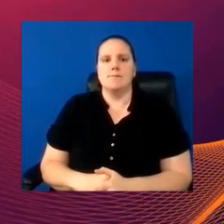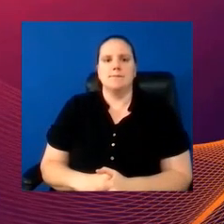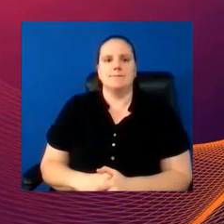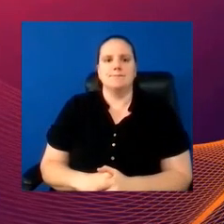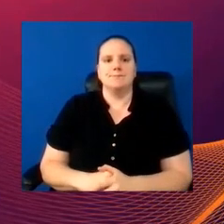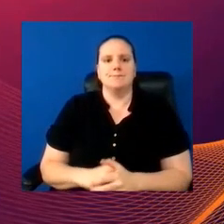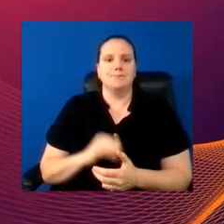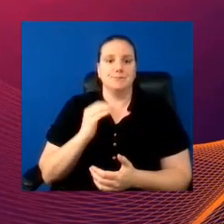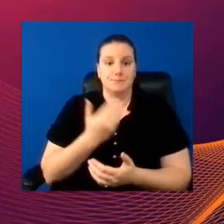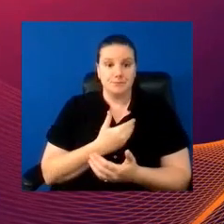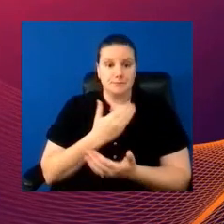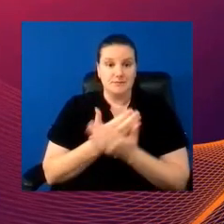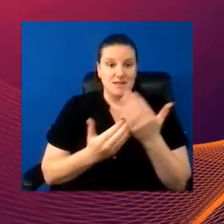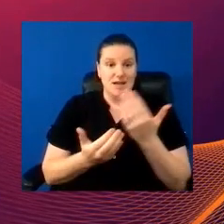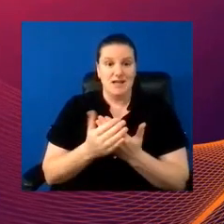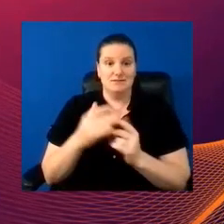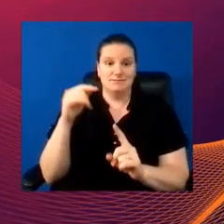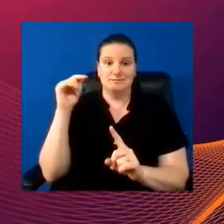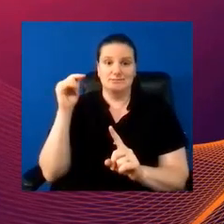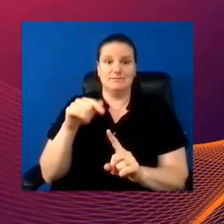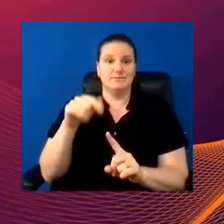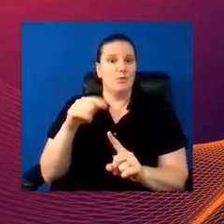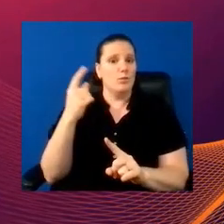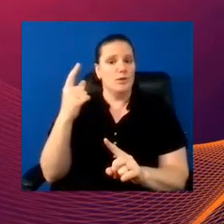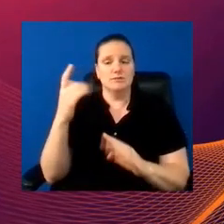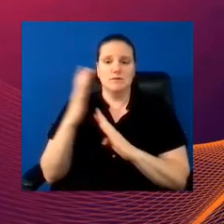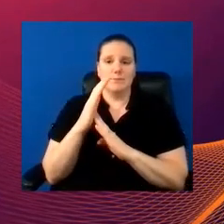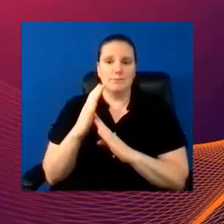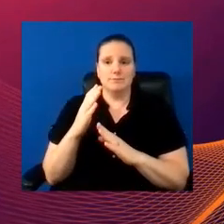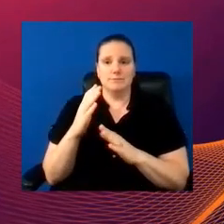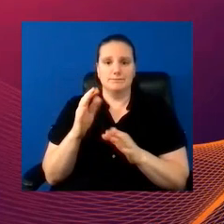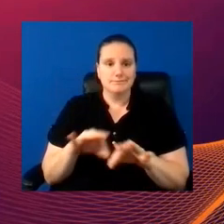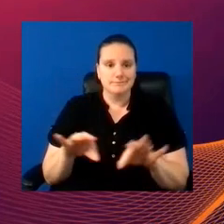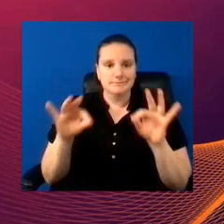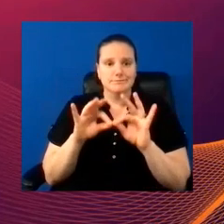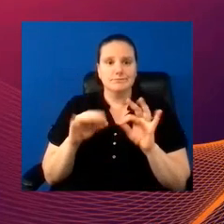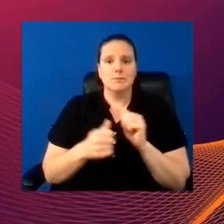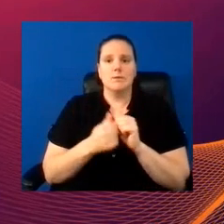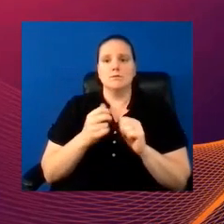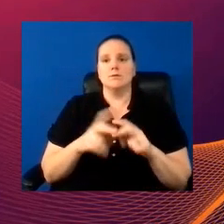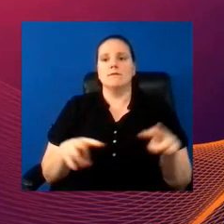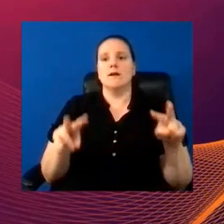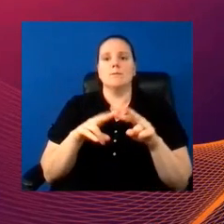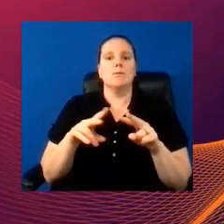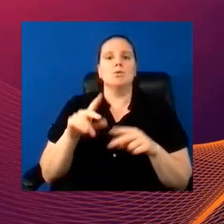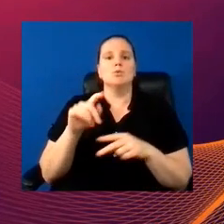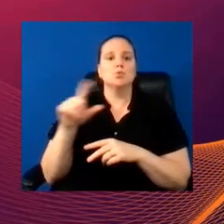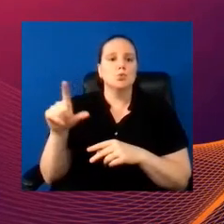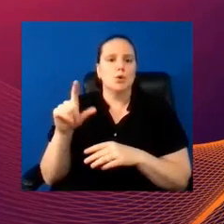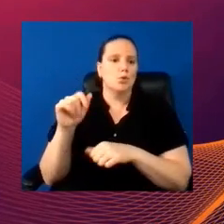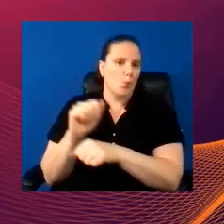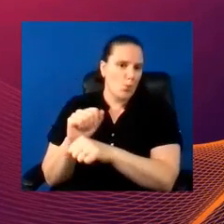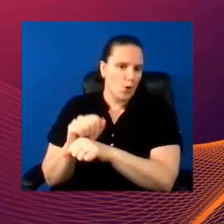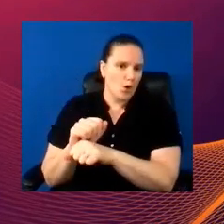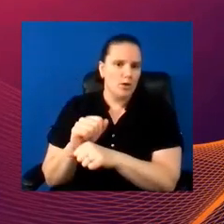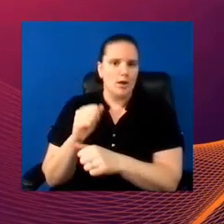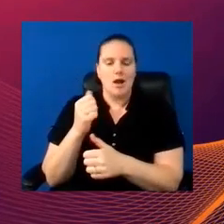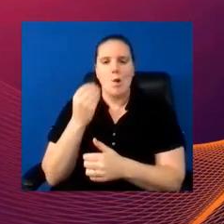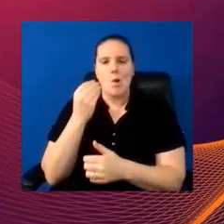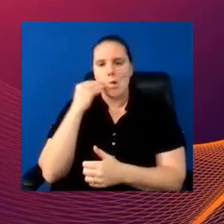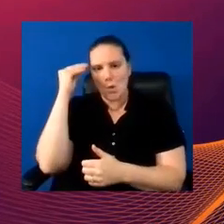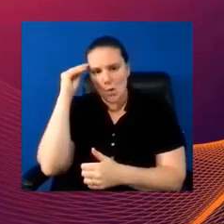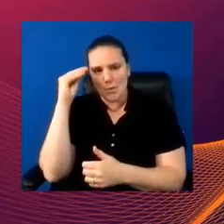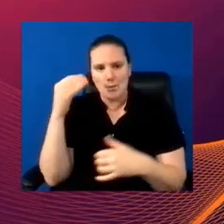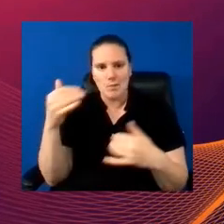Our hands is one of our greatest assets. They are the most valuable tool you have, whether you're at work, at home, or